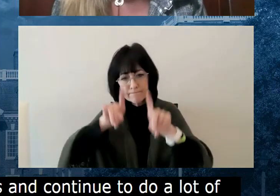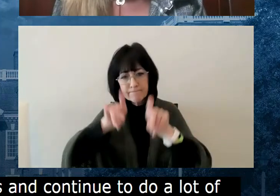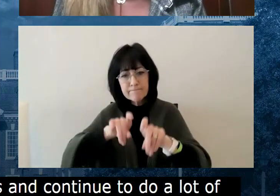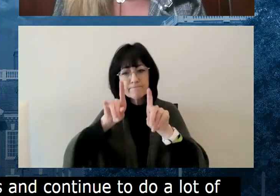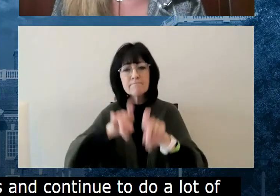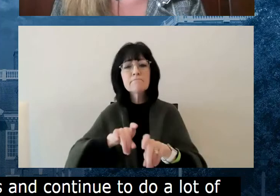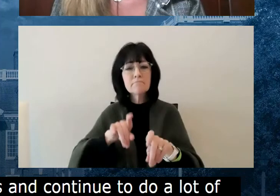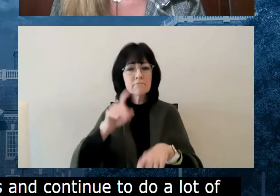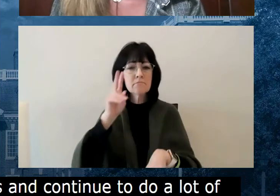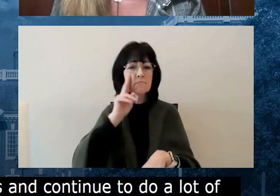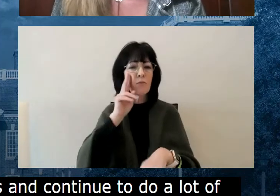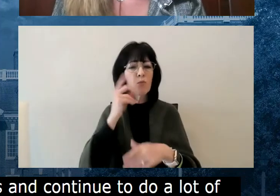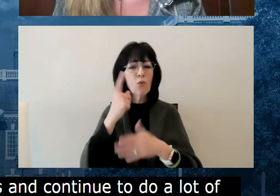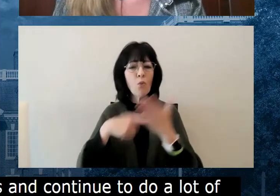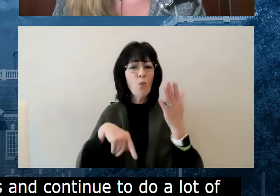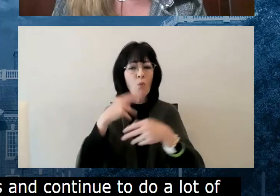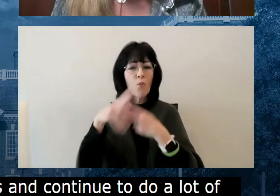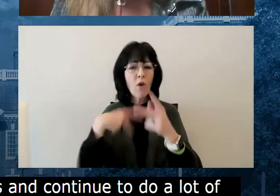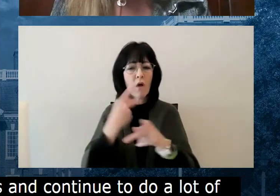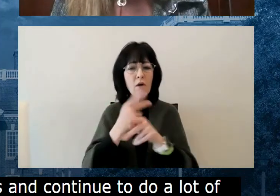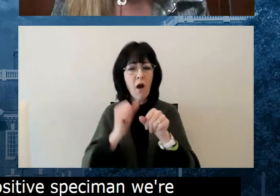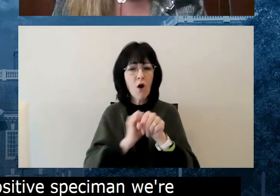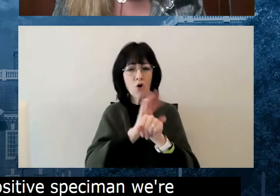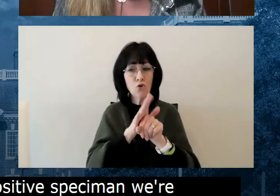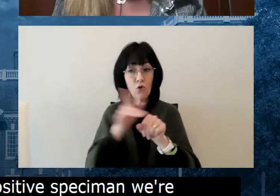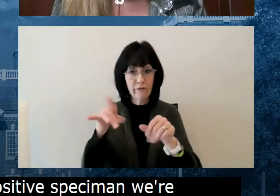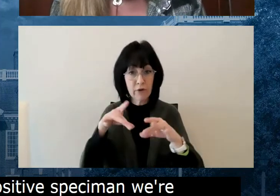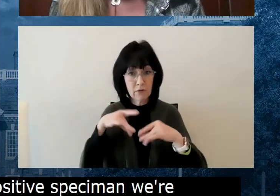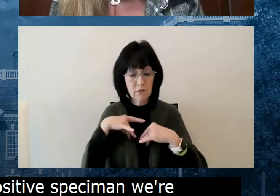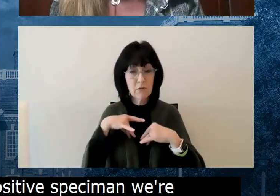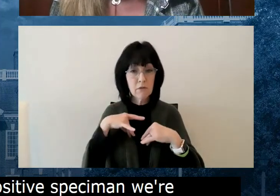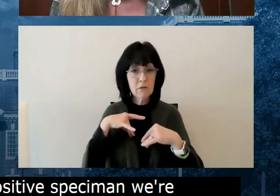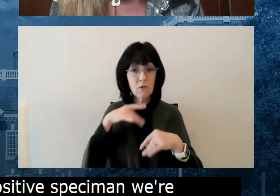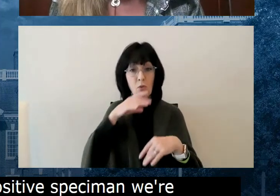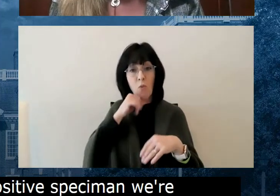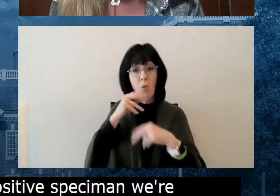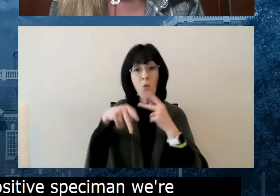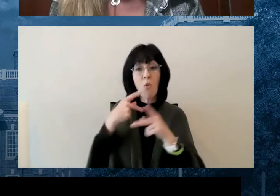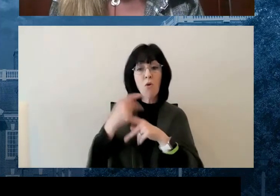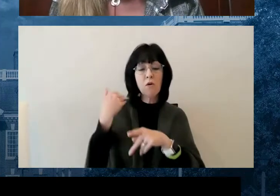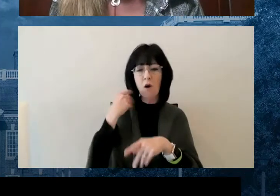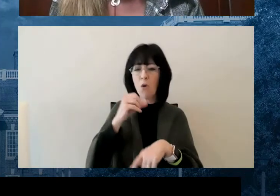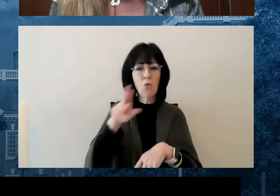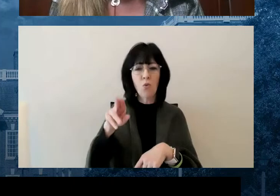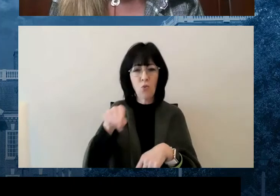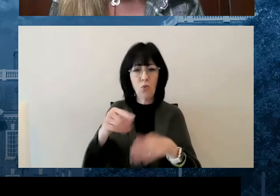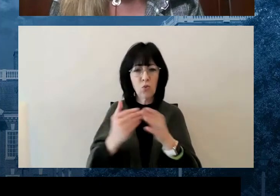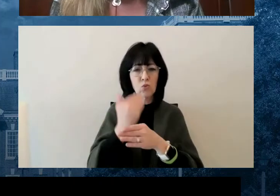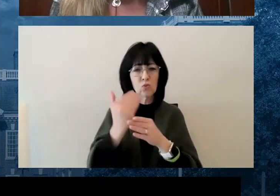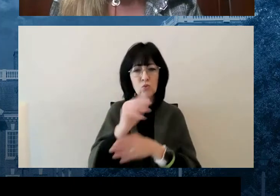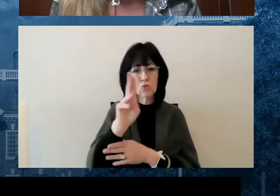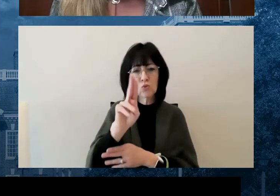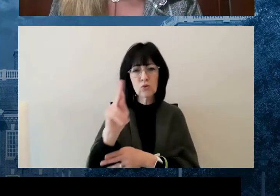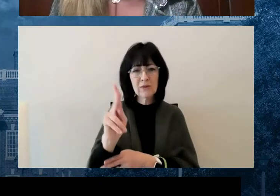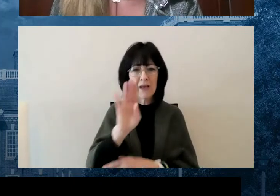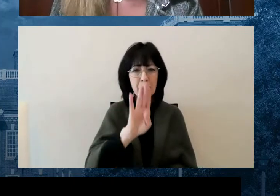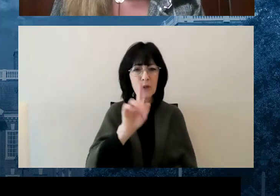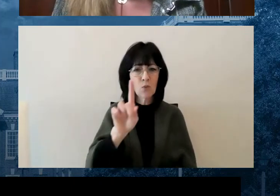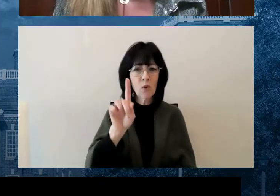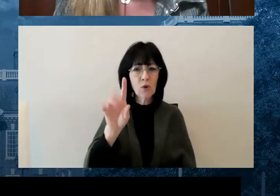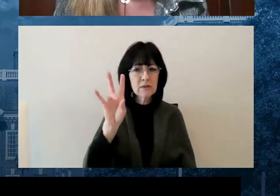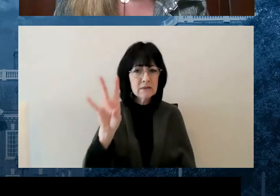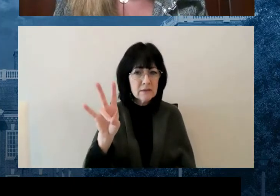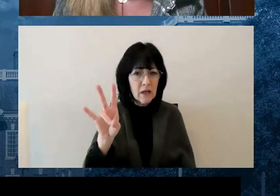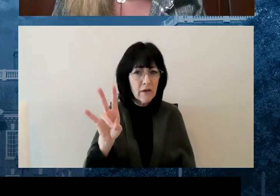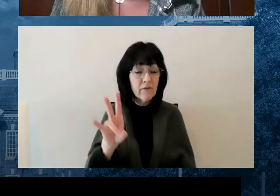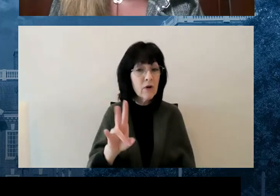continue to see the majority are this UK variant, the B117, but